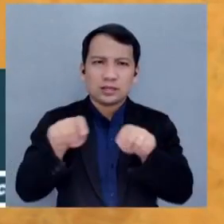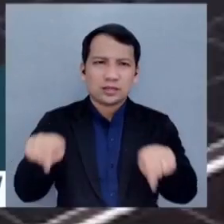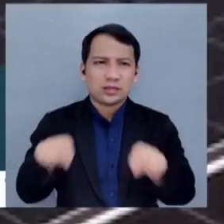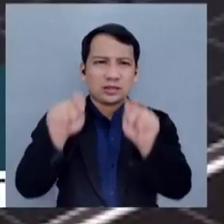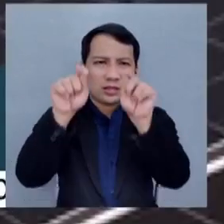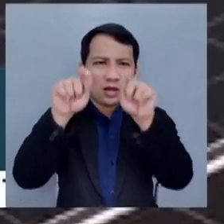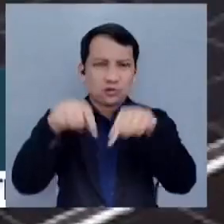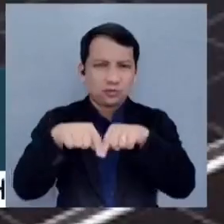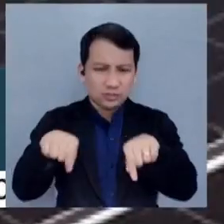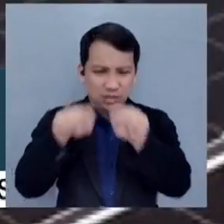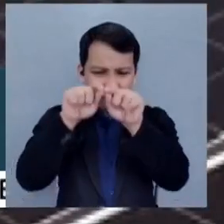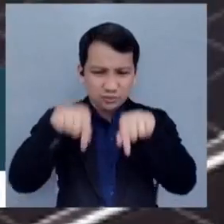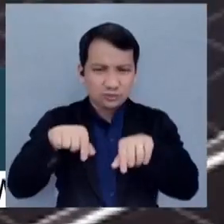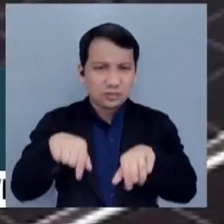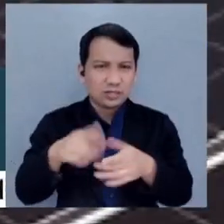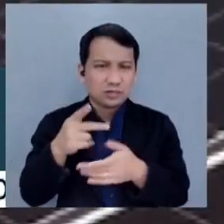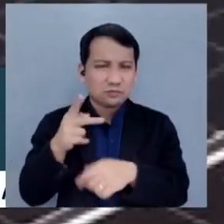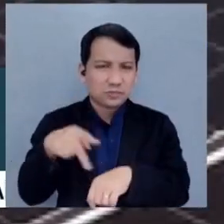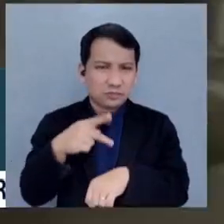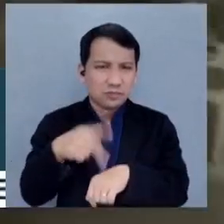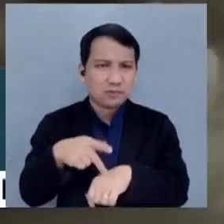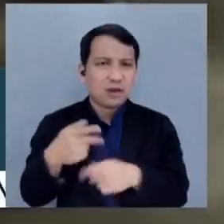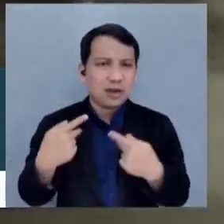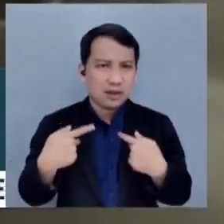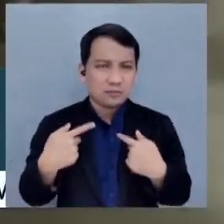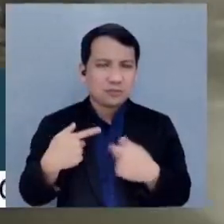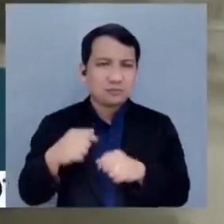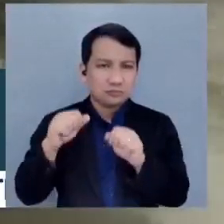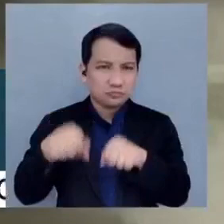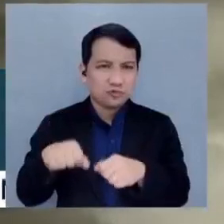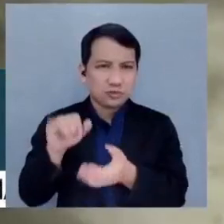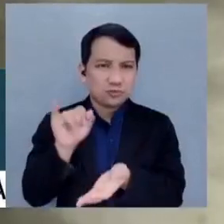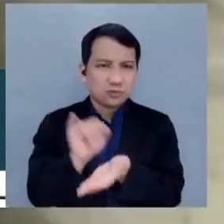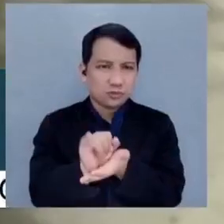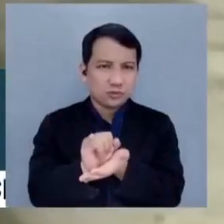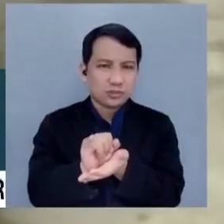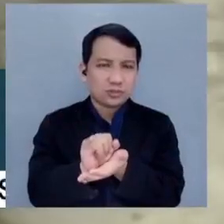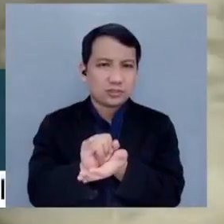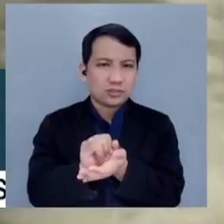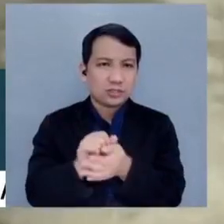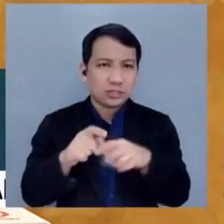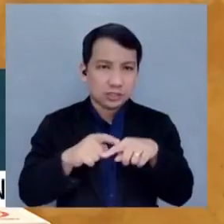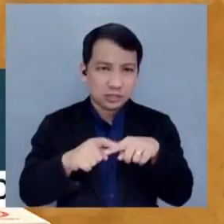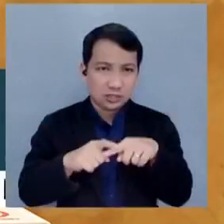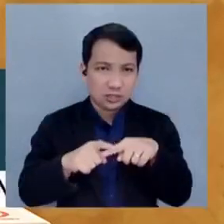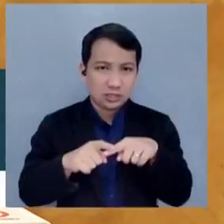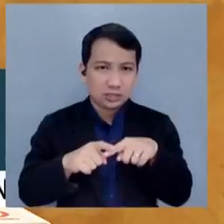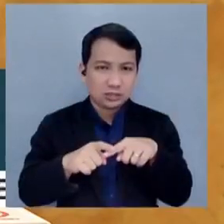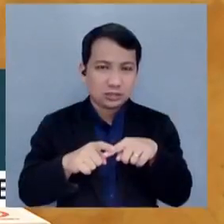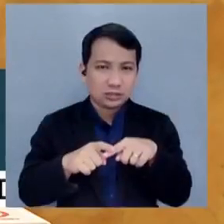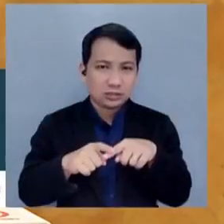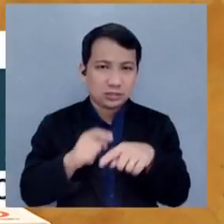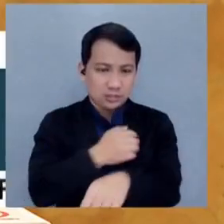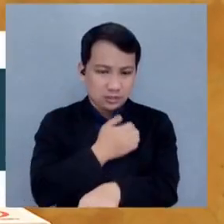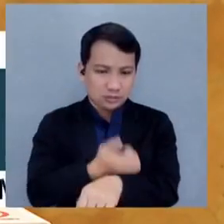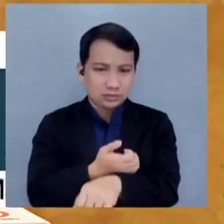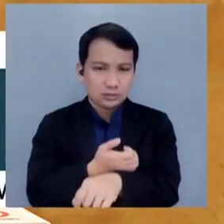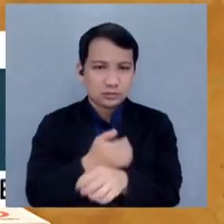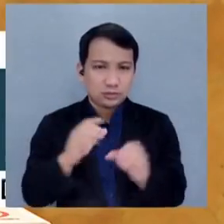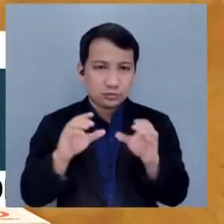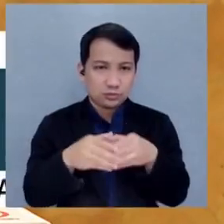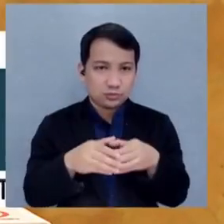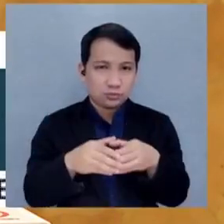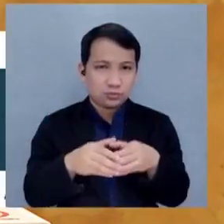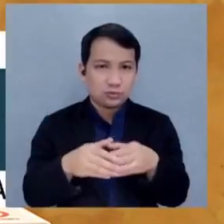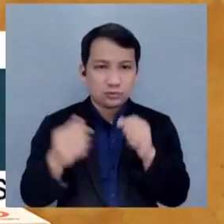Philippines. There are also possible investments in the energy sector. We're in talks to close a deal with the